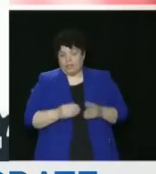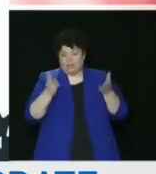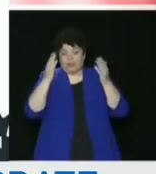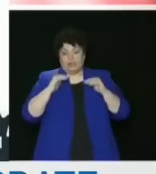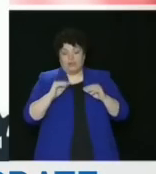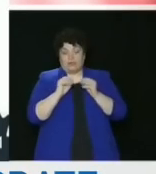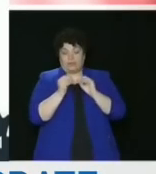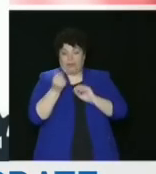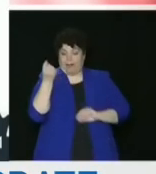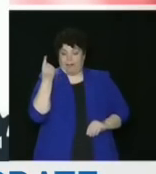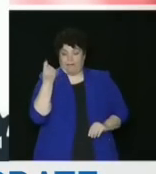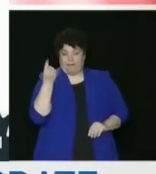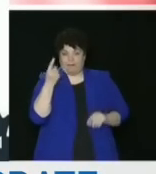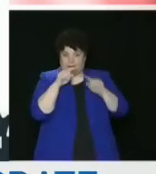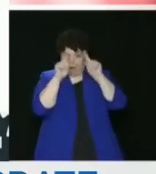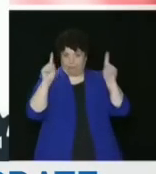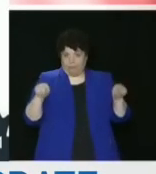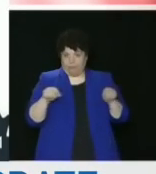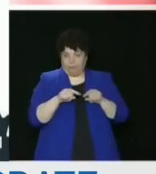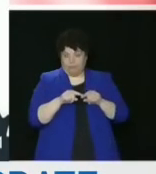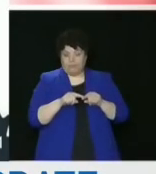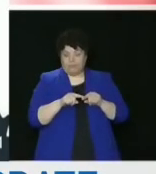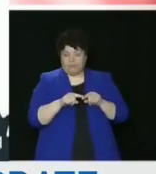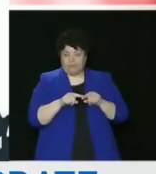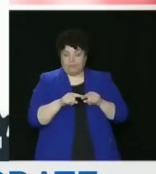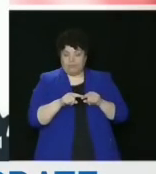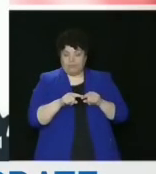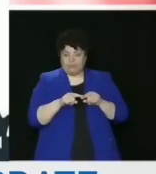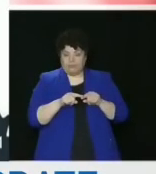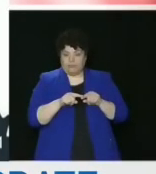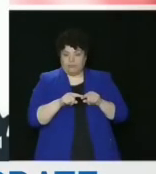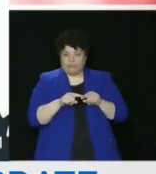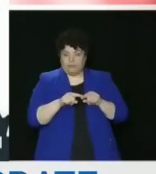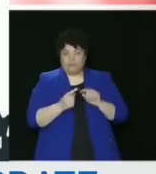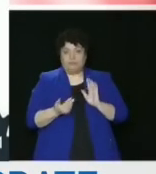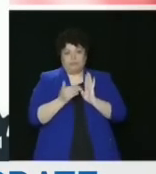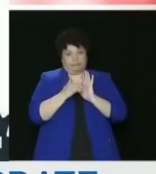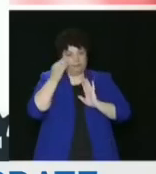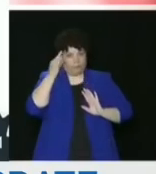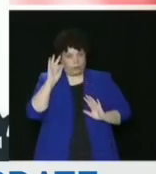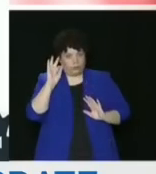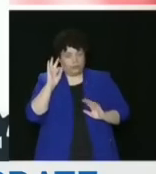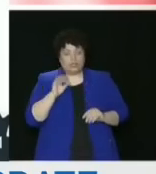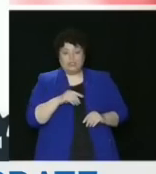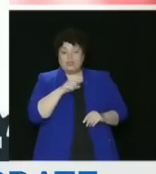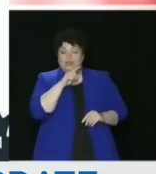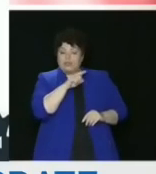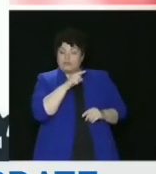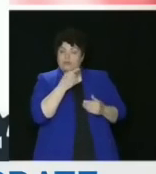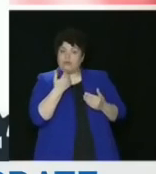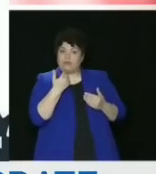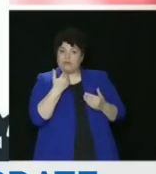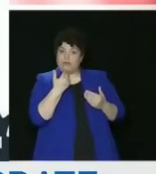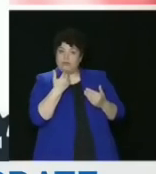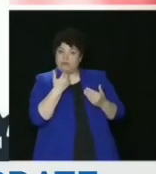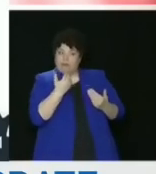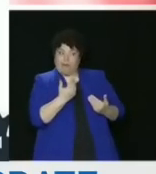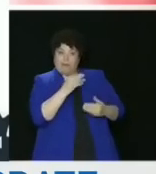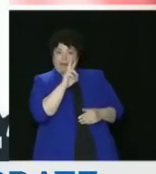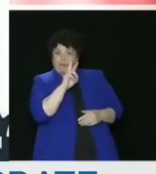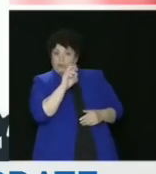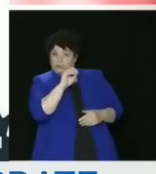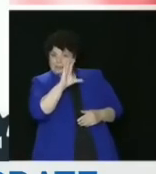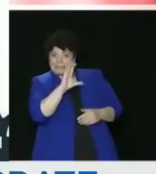Diapositive 11. Slide 11. En plus de tenir compte des variants à propagation plus In rapide, addition to les accounting prévisions for more actualisées rapidly tiennent spreading